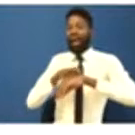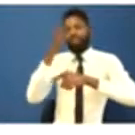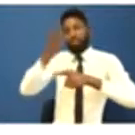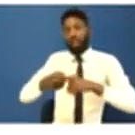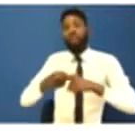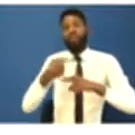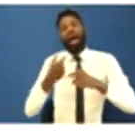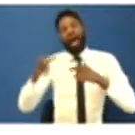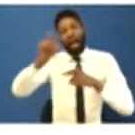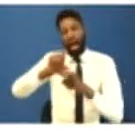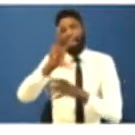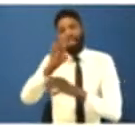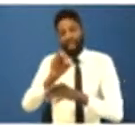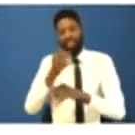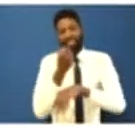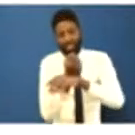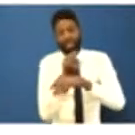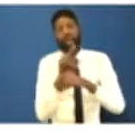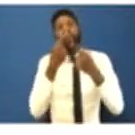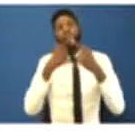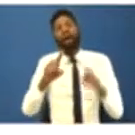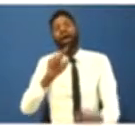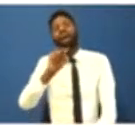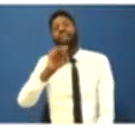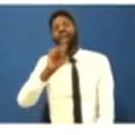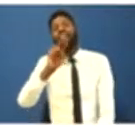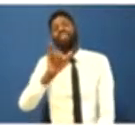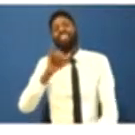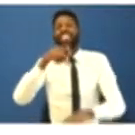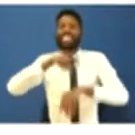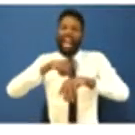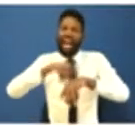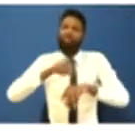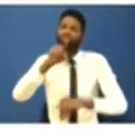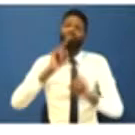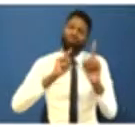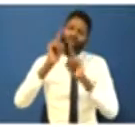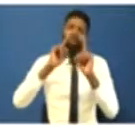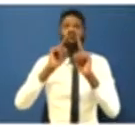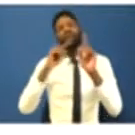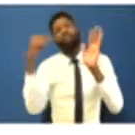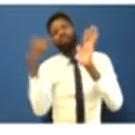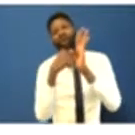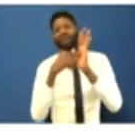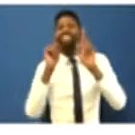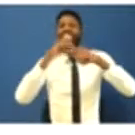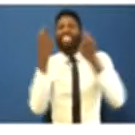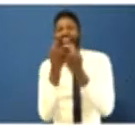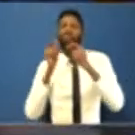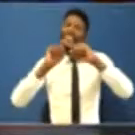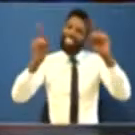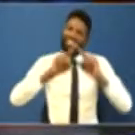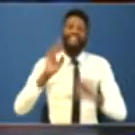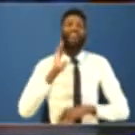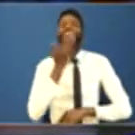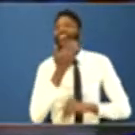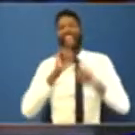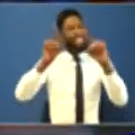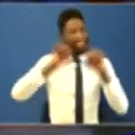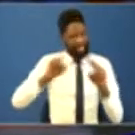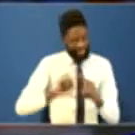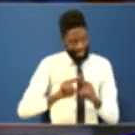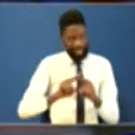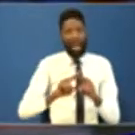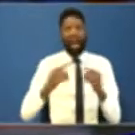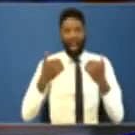on clarity basis miss nancy modime when you talk about the ethnicities in this case appreciating the